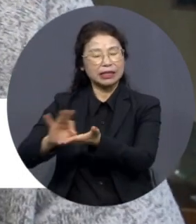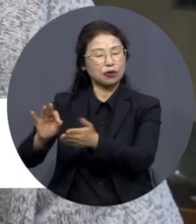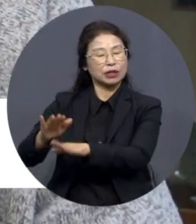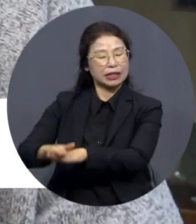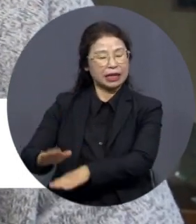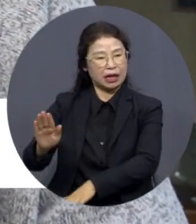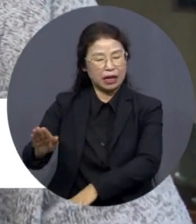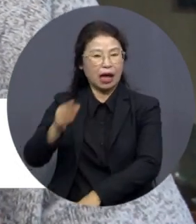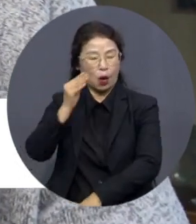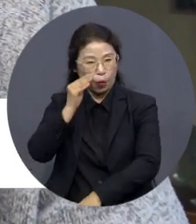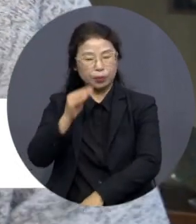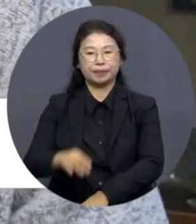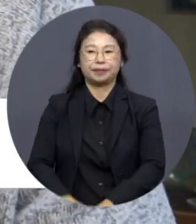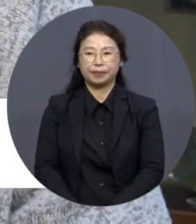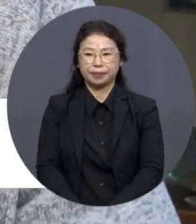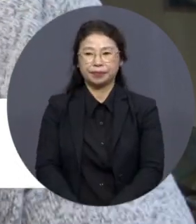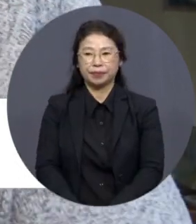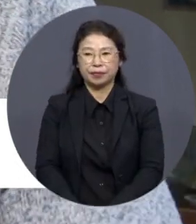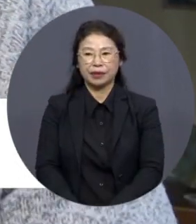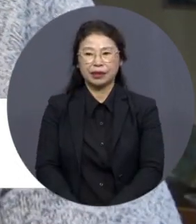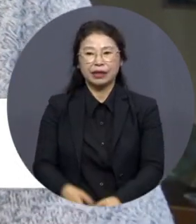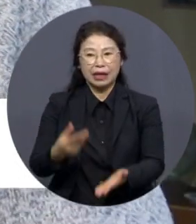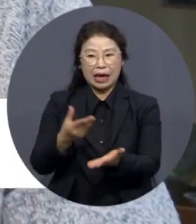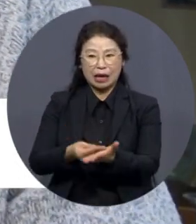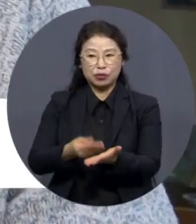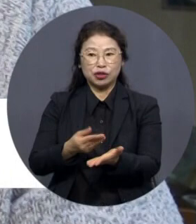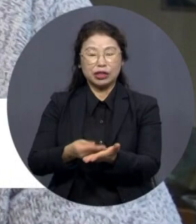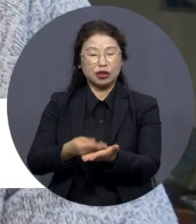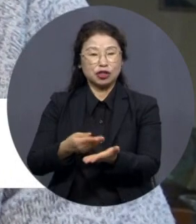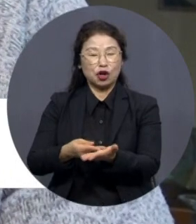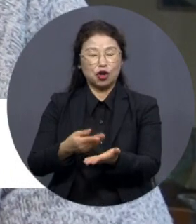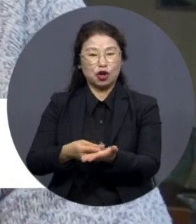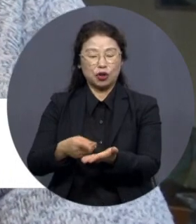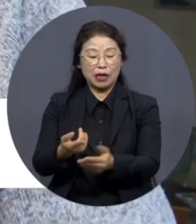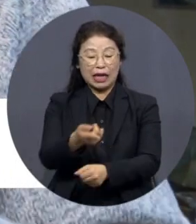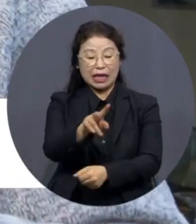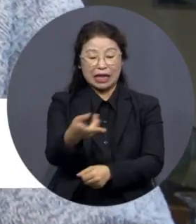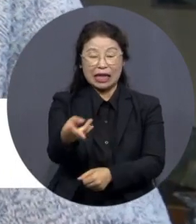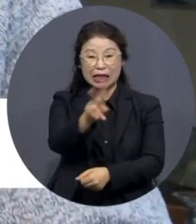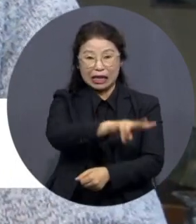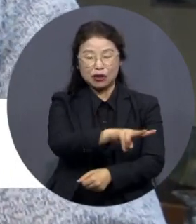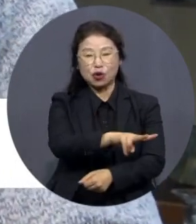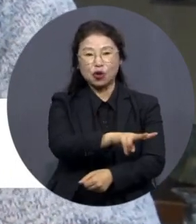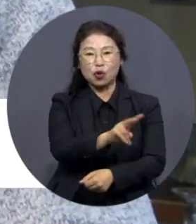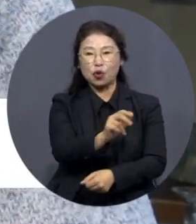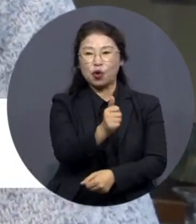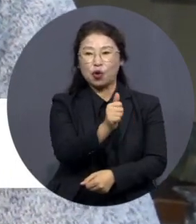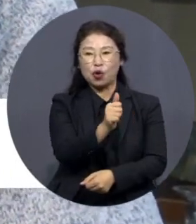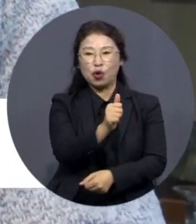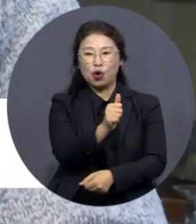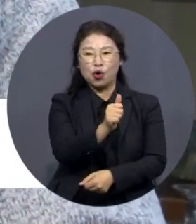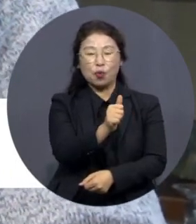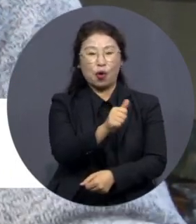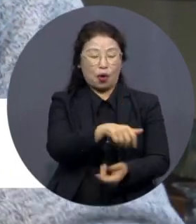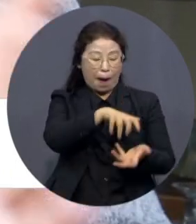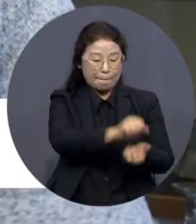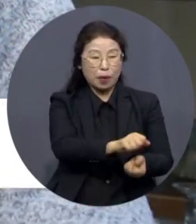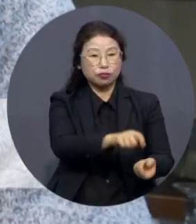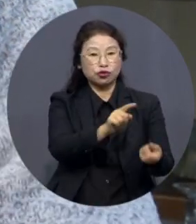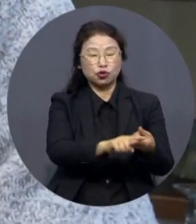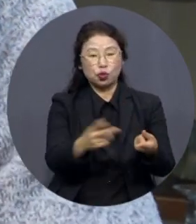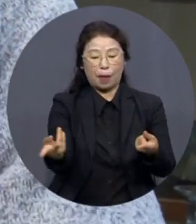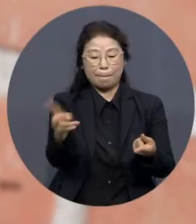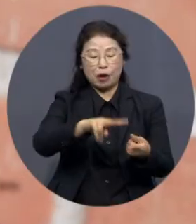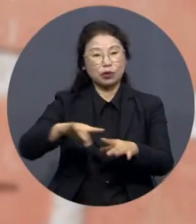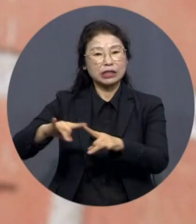and then it's very expensive. And then I can put on my app so I turn off for the